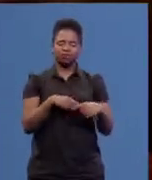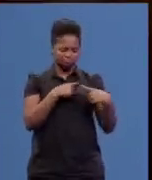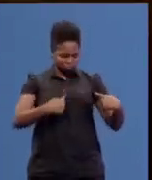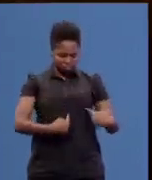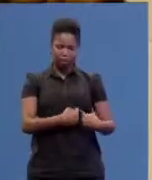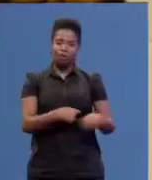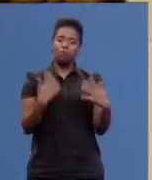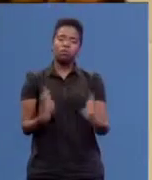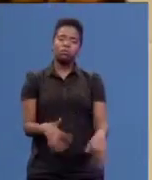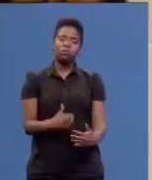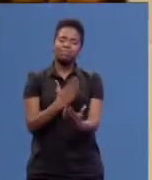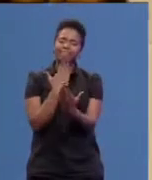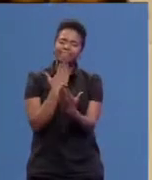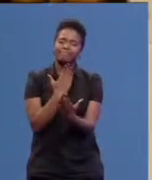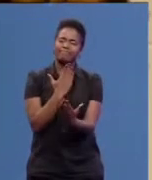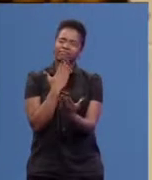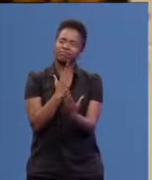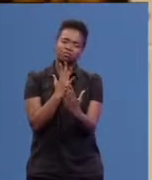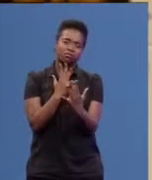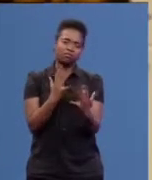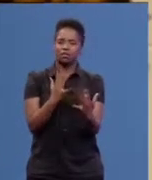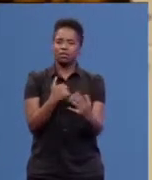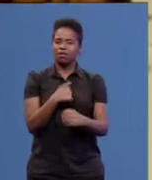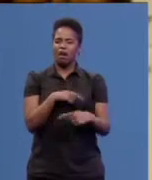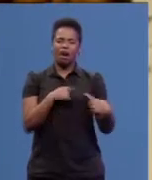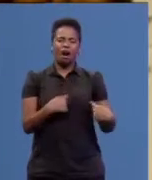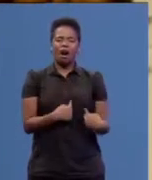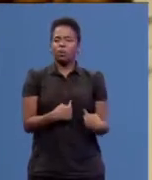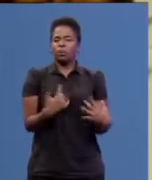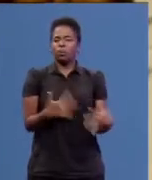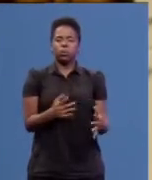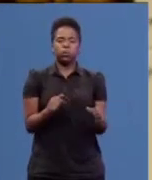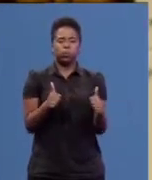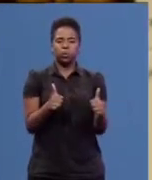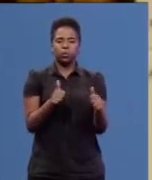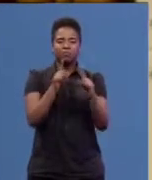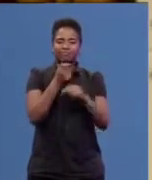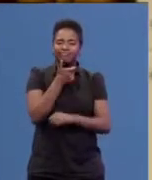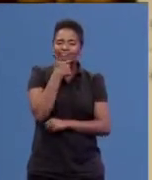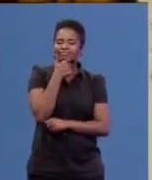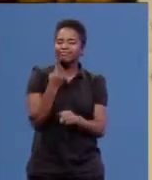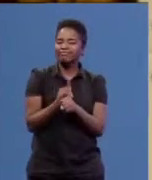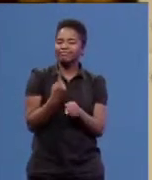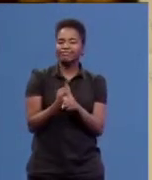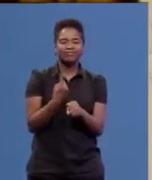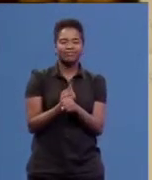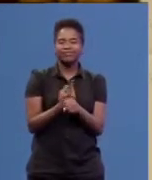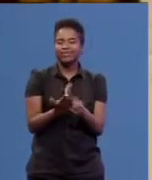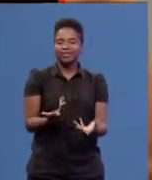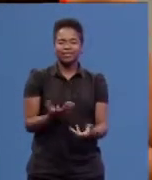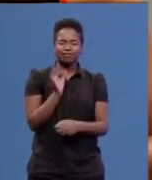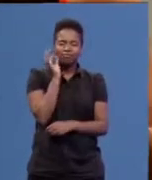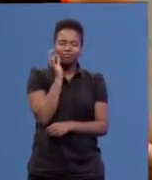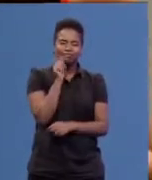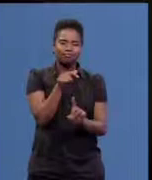want to thank him for the golden heart that he's had and for wearing that smile like it is a total platinum suit. Ek